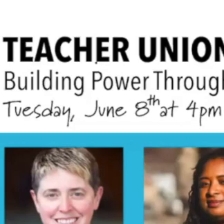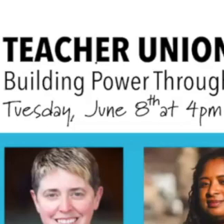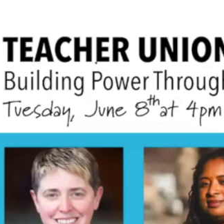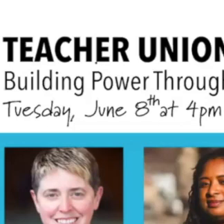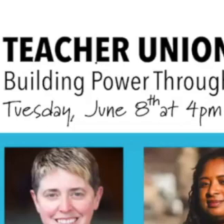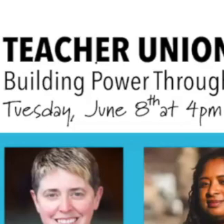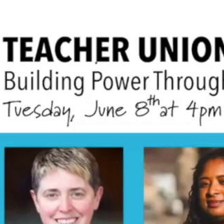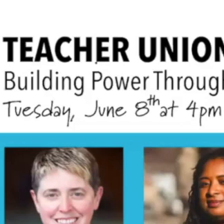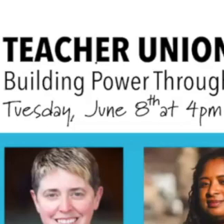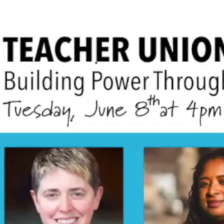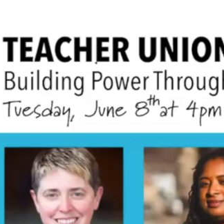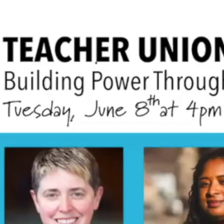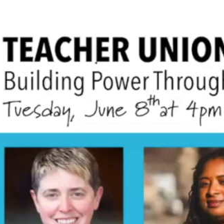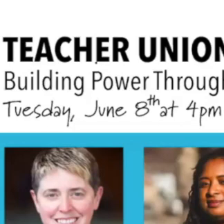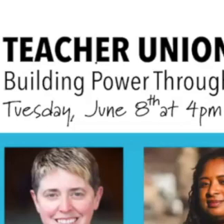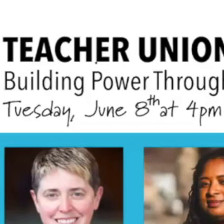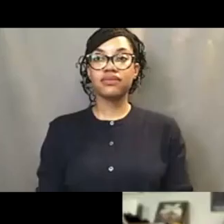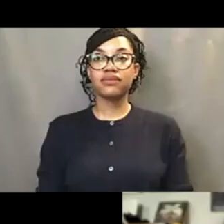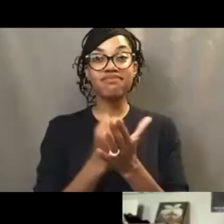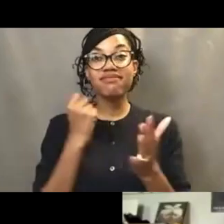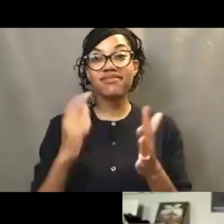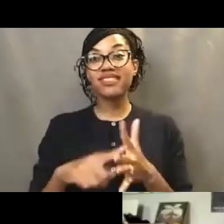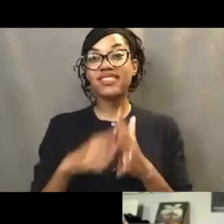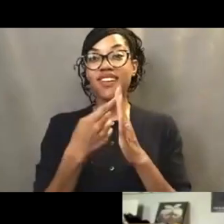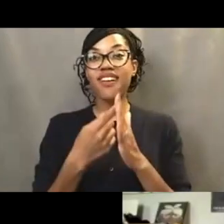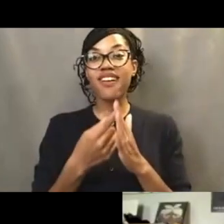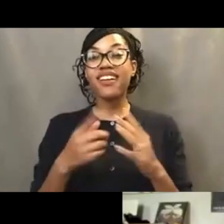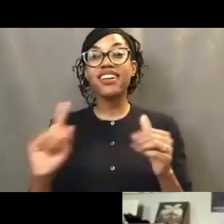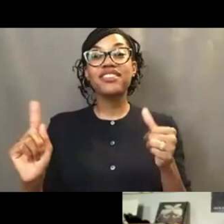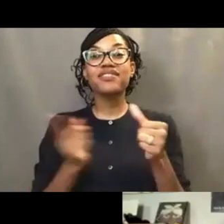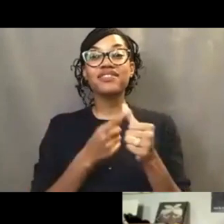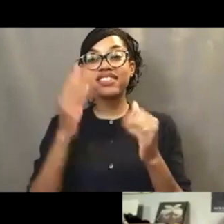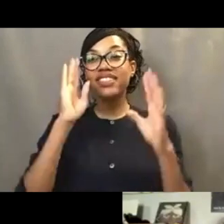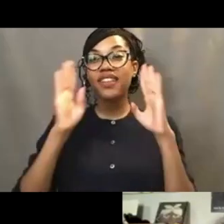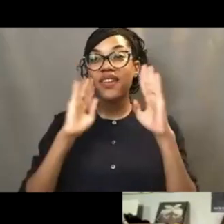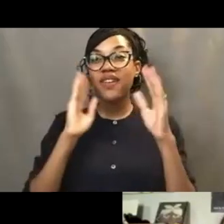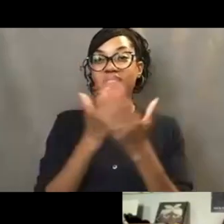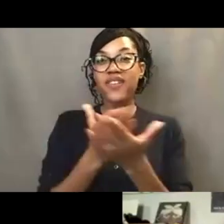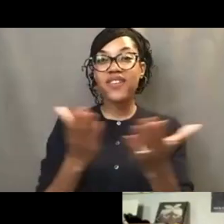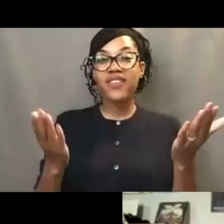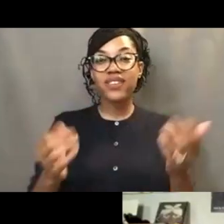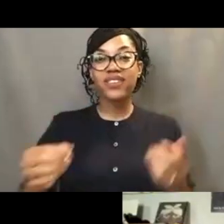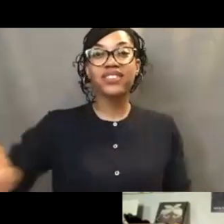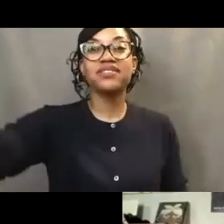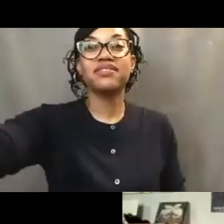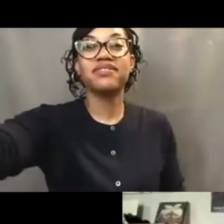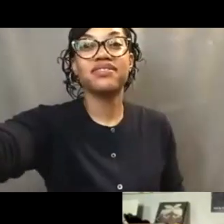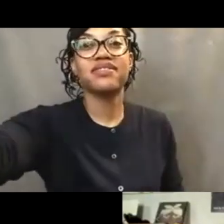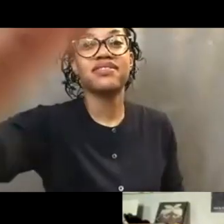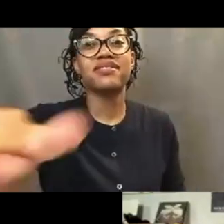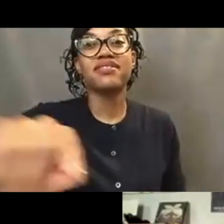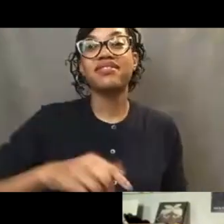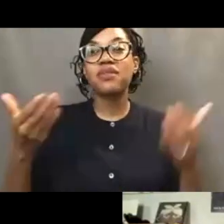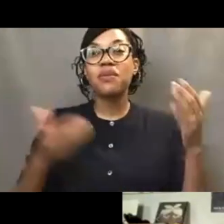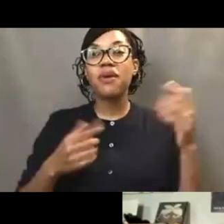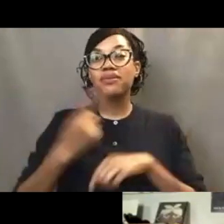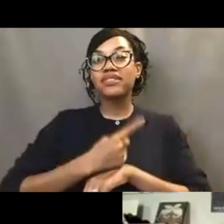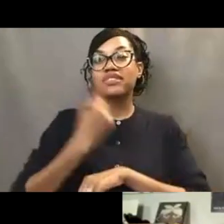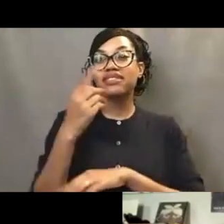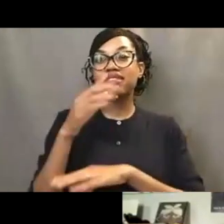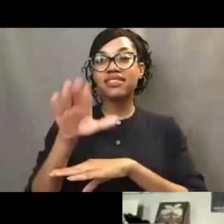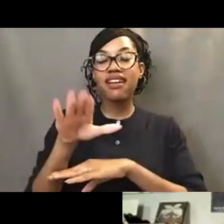Okay, so let's go ahead and get started. First and foremost, hi everyone, and welcome to tonight's discussion,